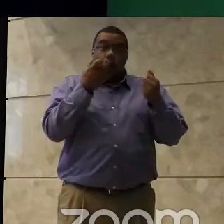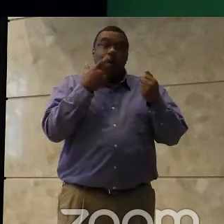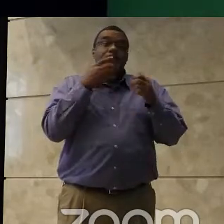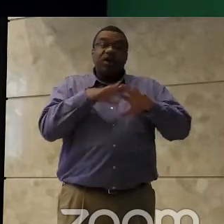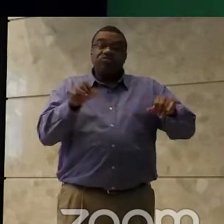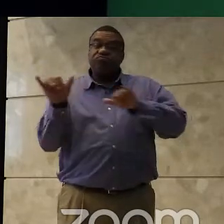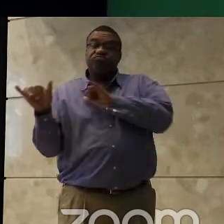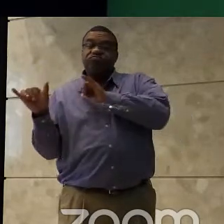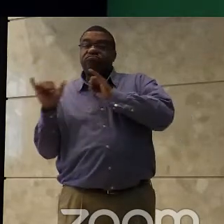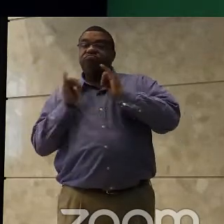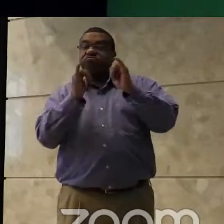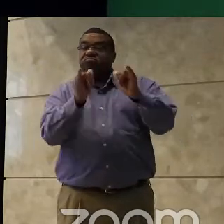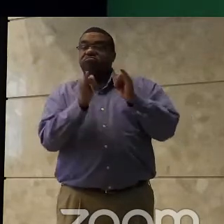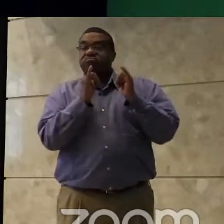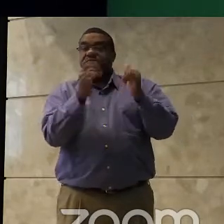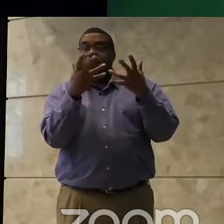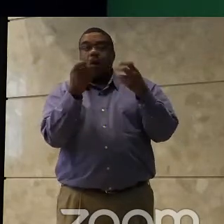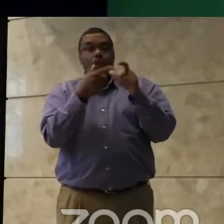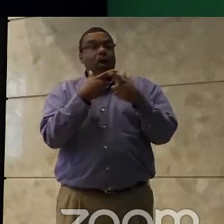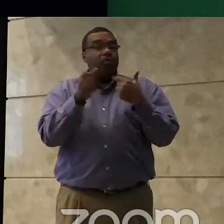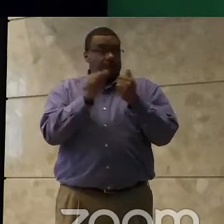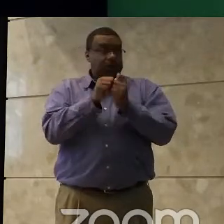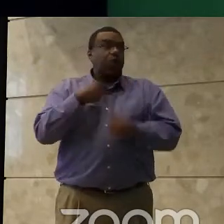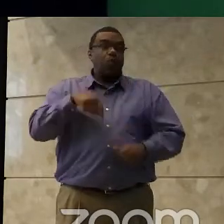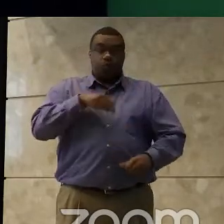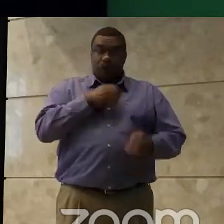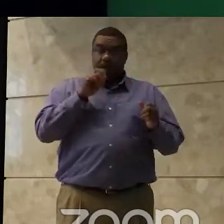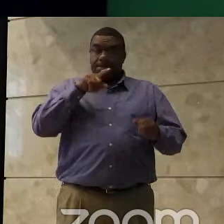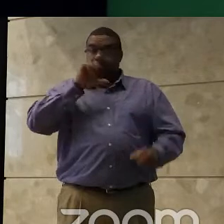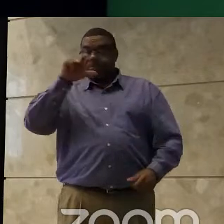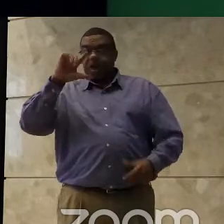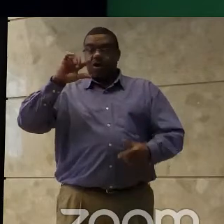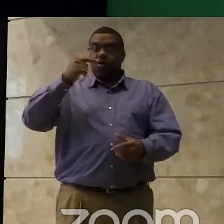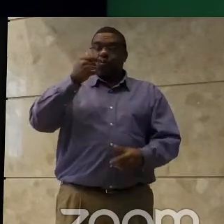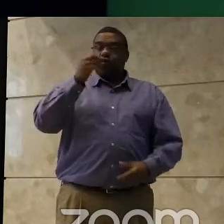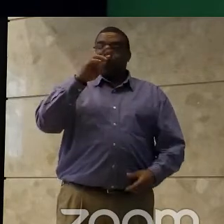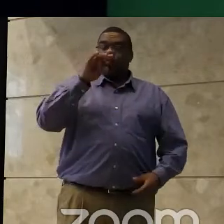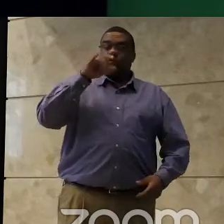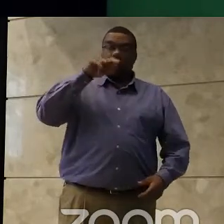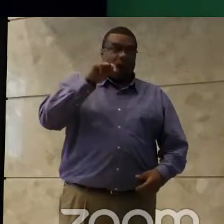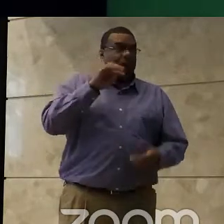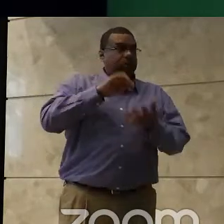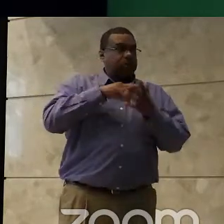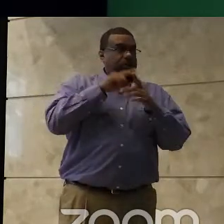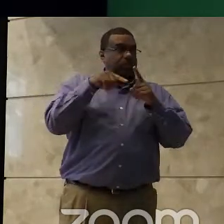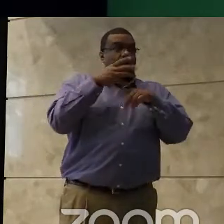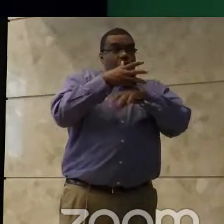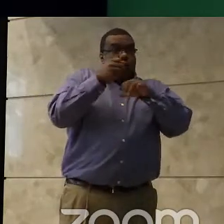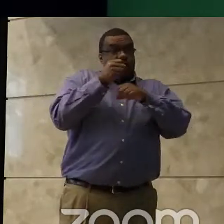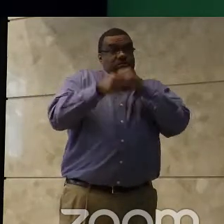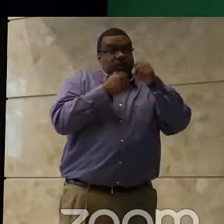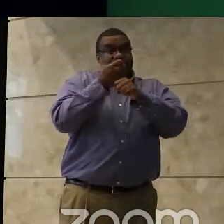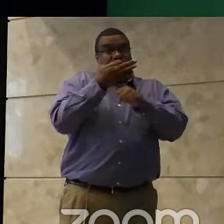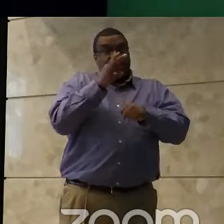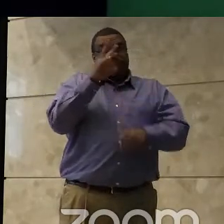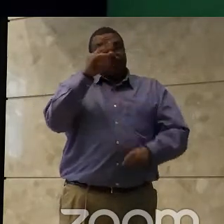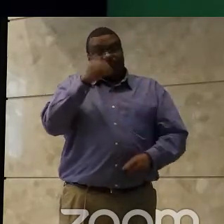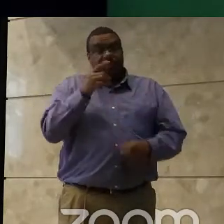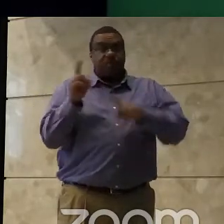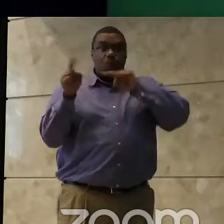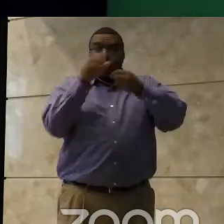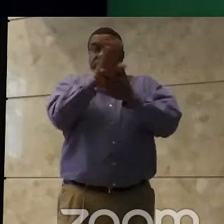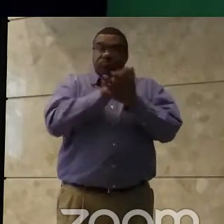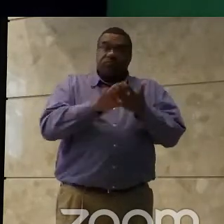that. And we got a Pell Grant because that had just come out in the early 70s. And I went to college. And